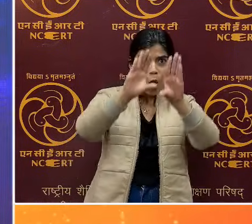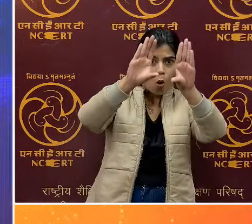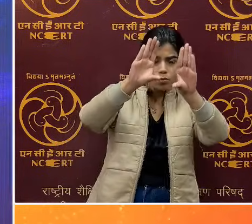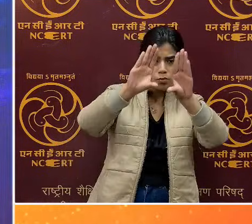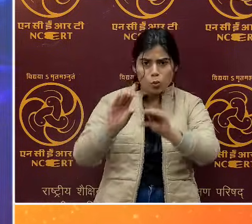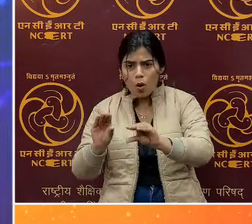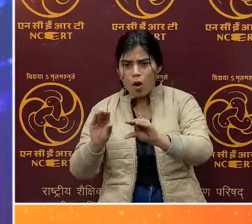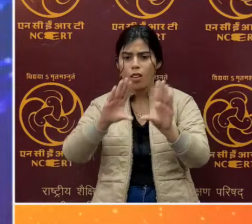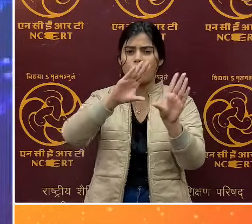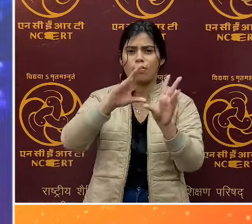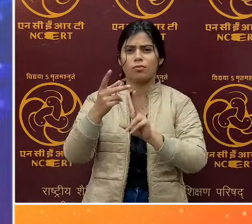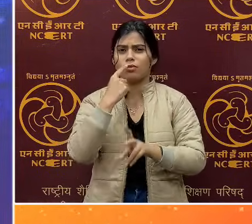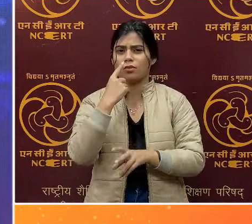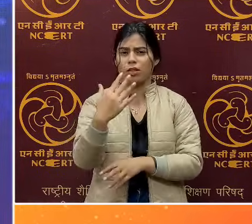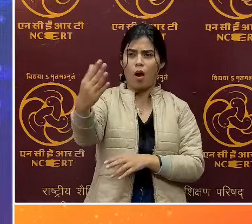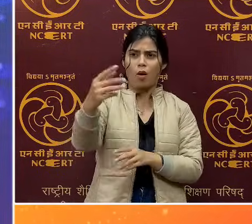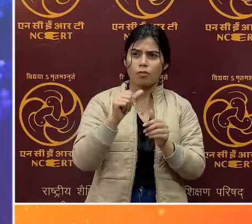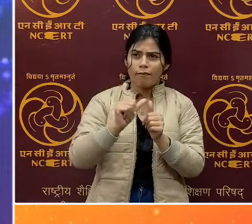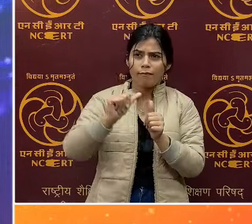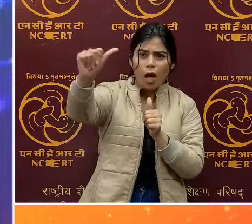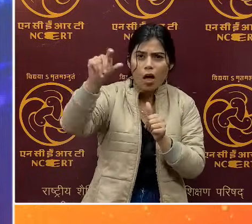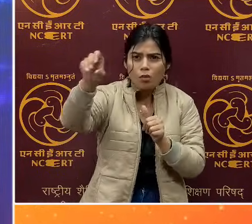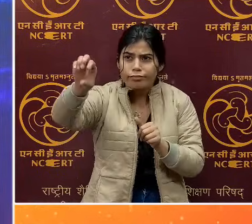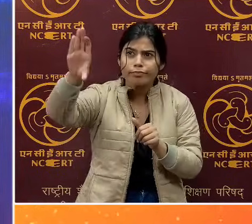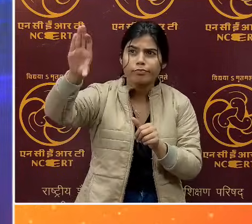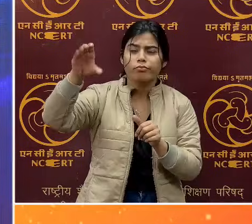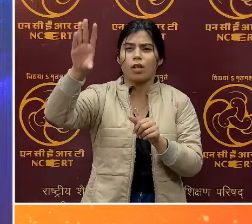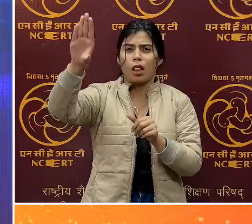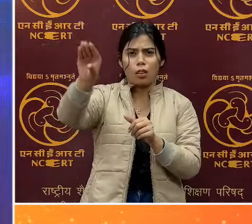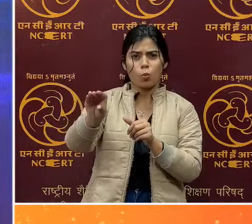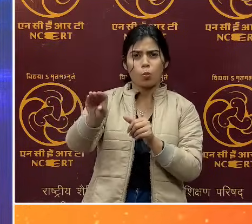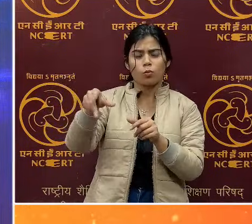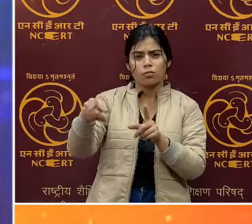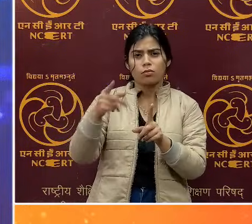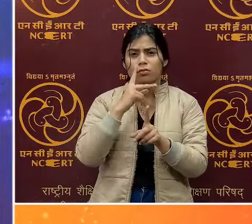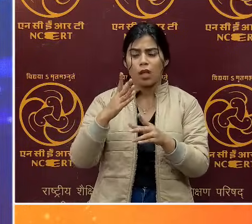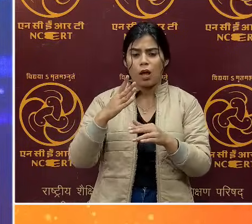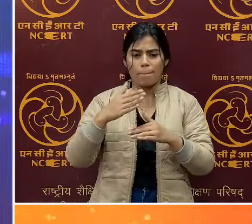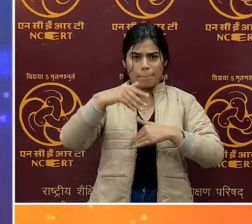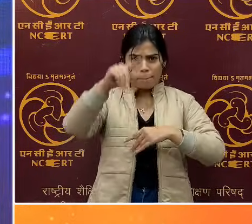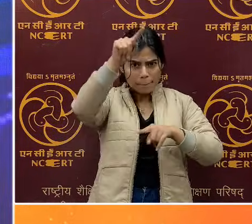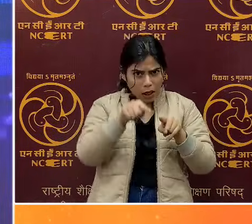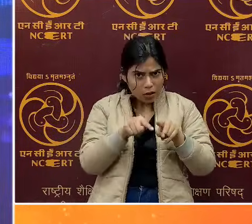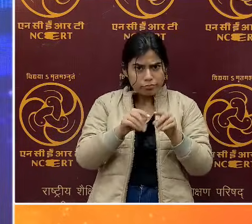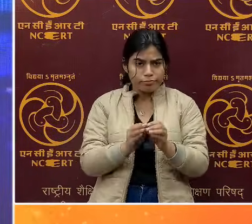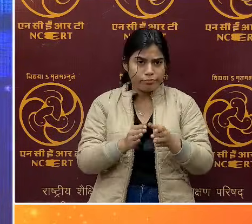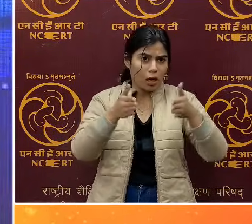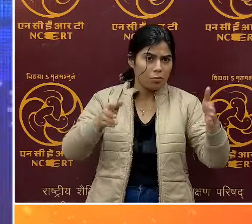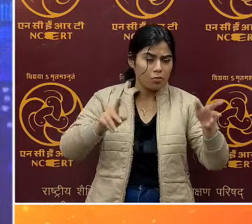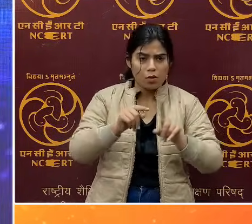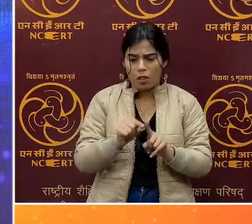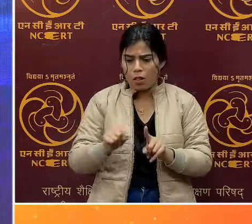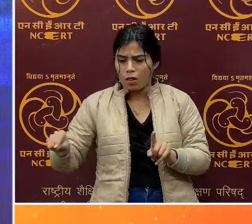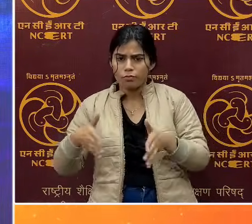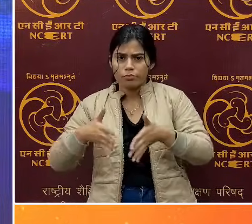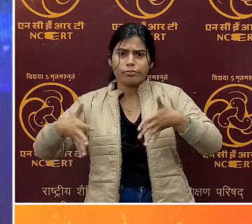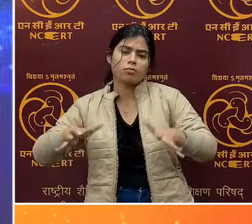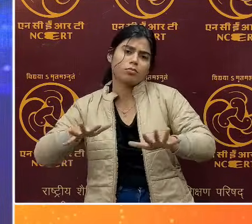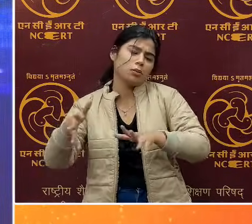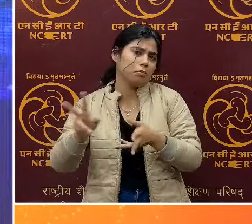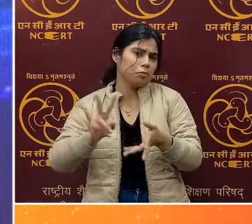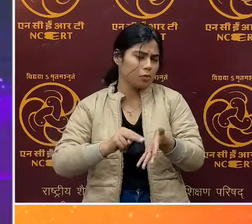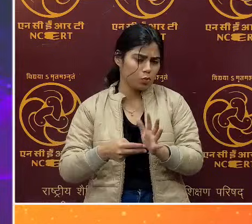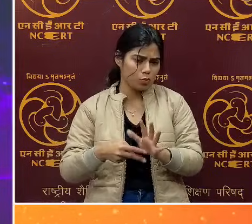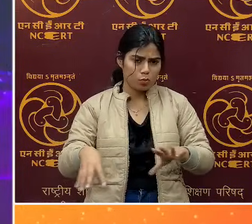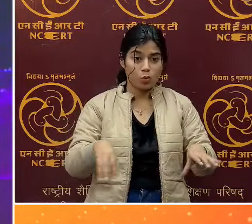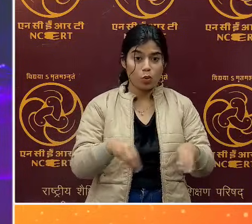look small. short, Yes. and even the breadth also increases or decreases as per the mirrors we have. And So- that we